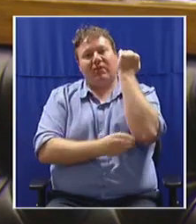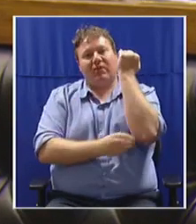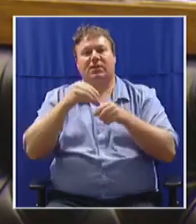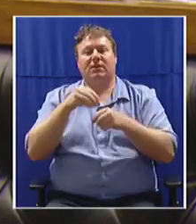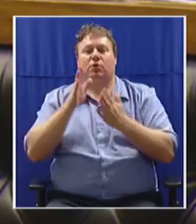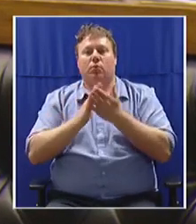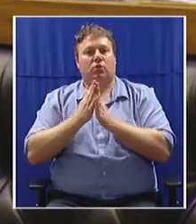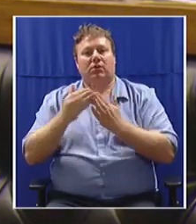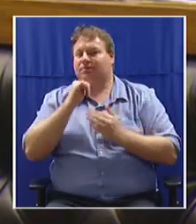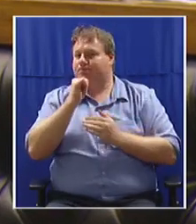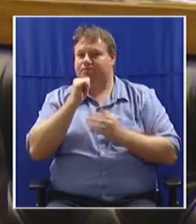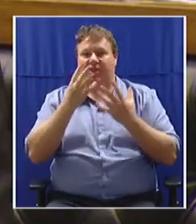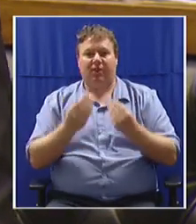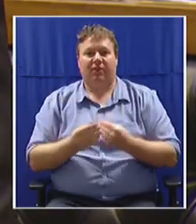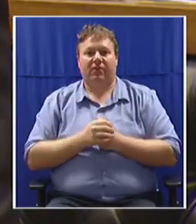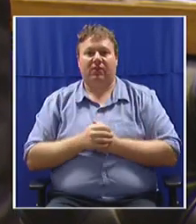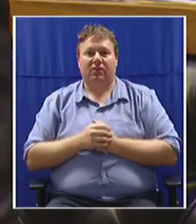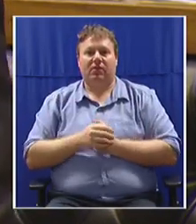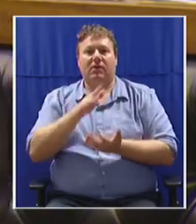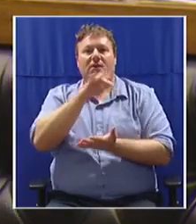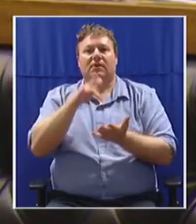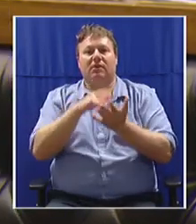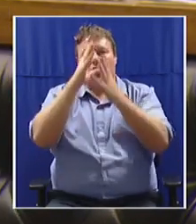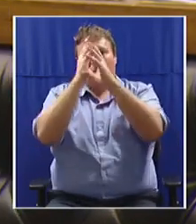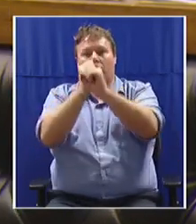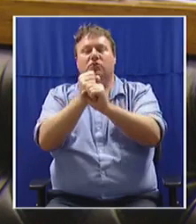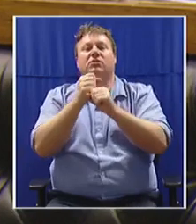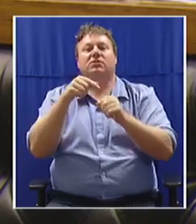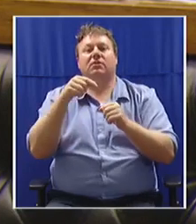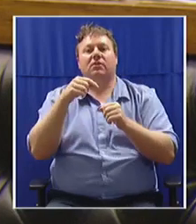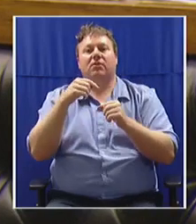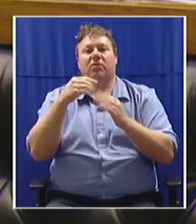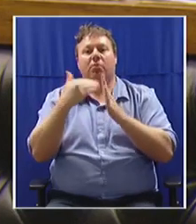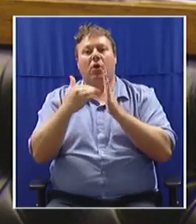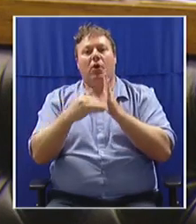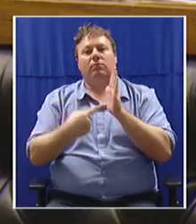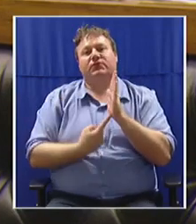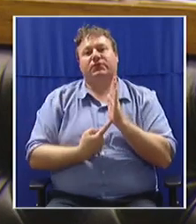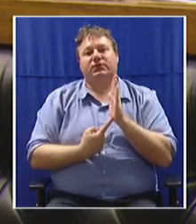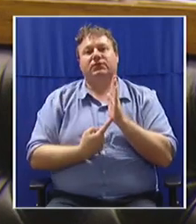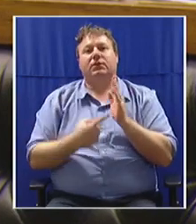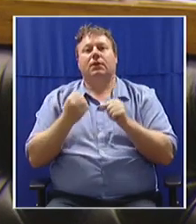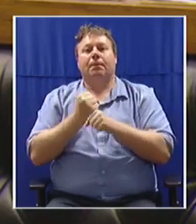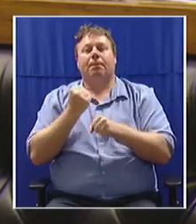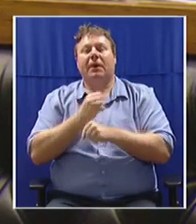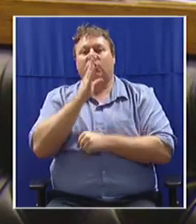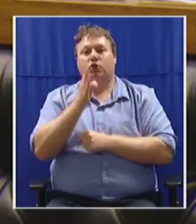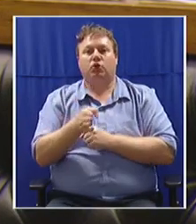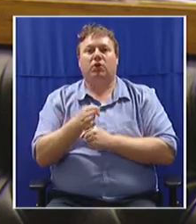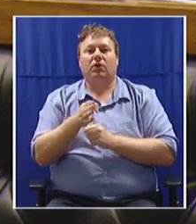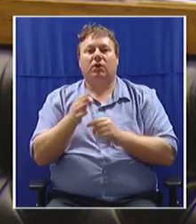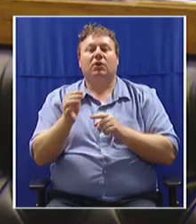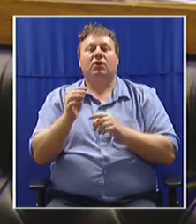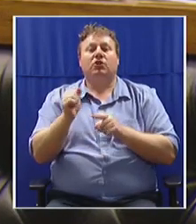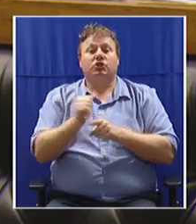communities. Central to the objectives of this program is ensuring that, based on training